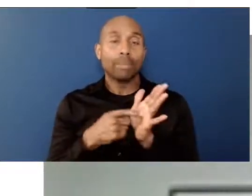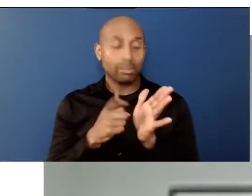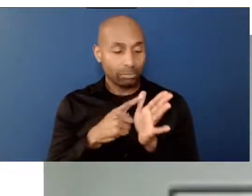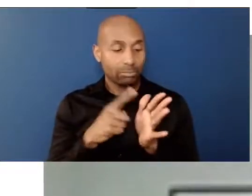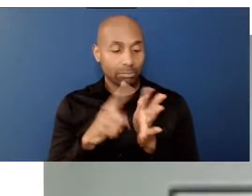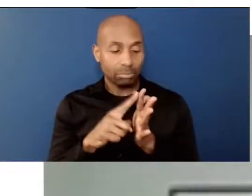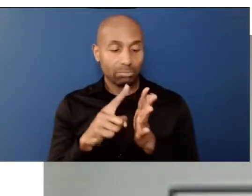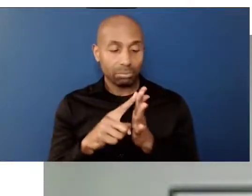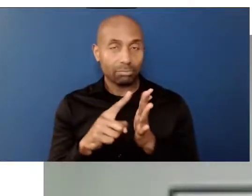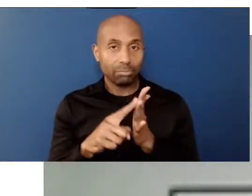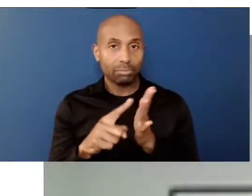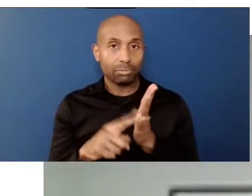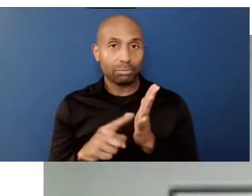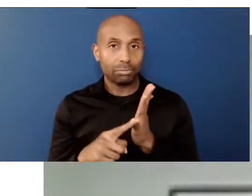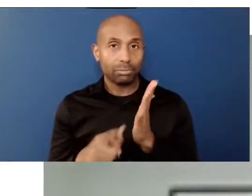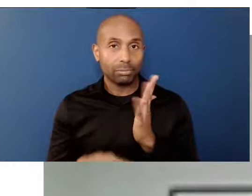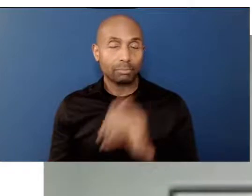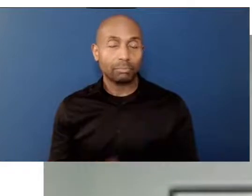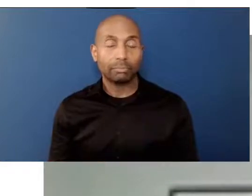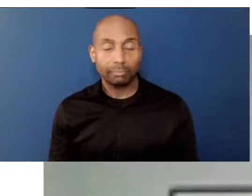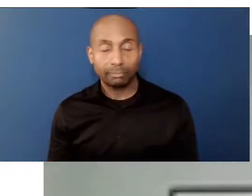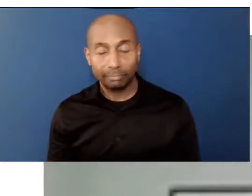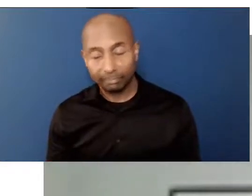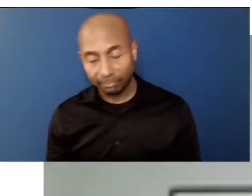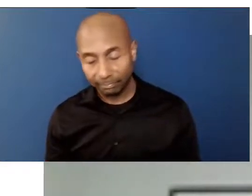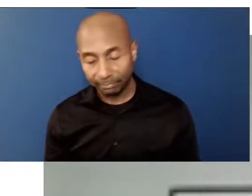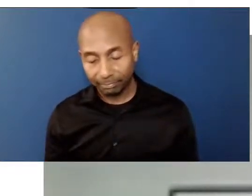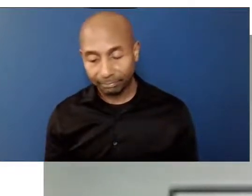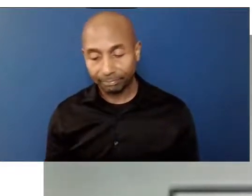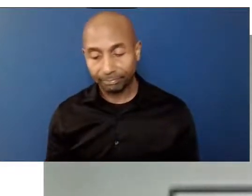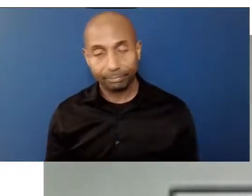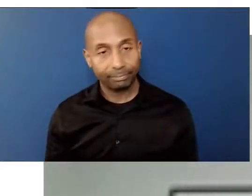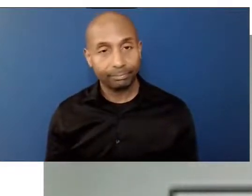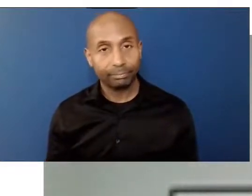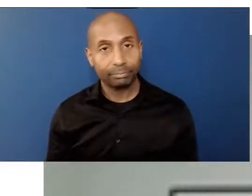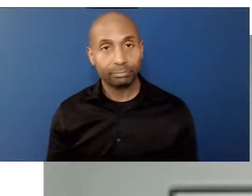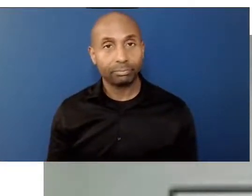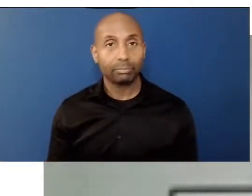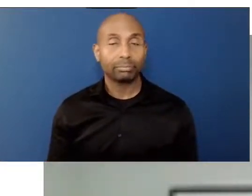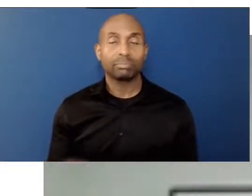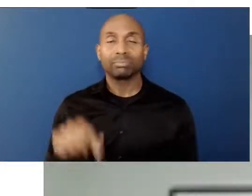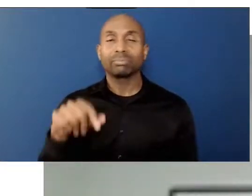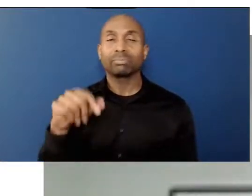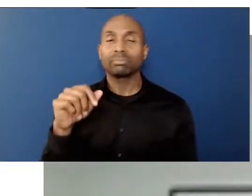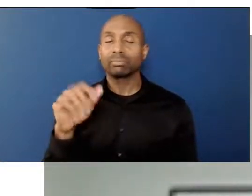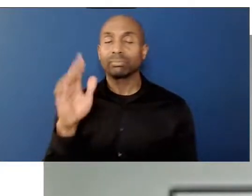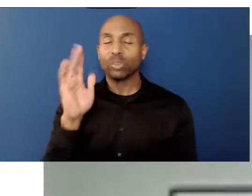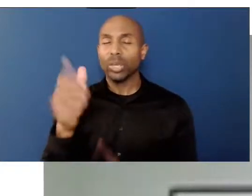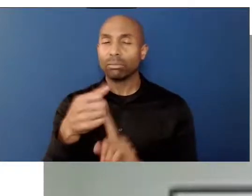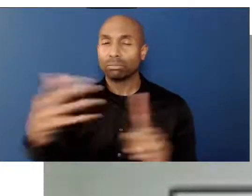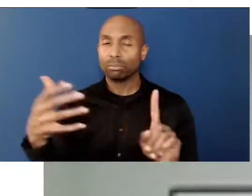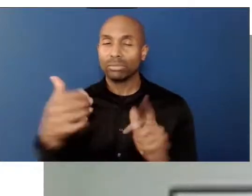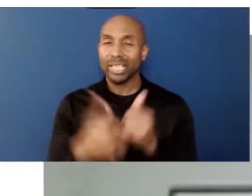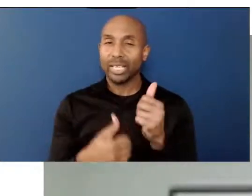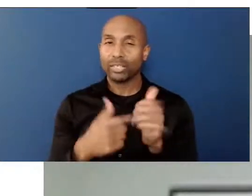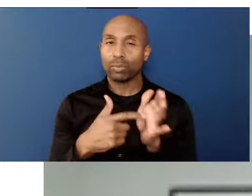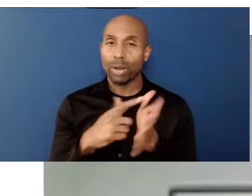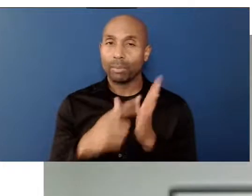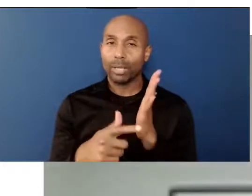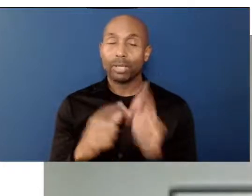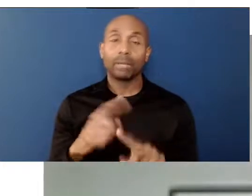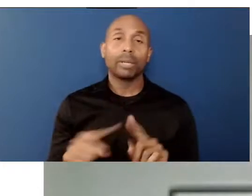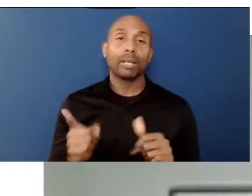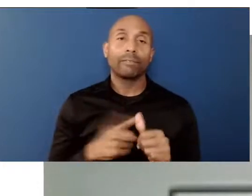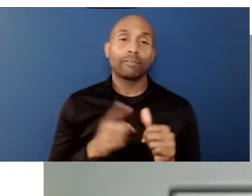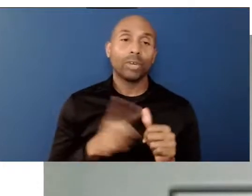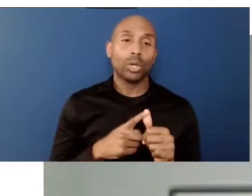to accessibility. And I'll touch on what those requirements are, but just first I'll go over the prescribed public